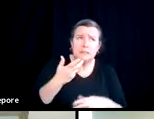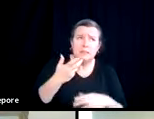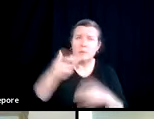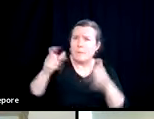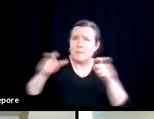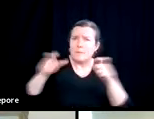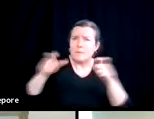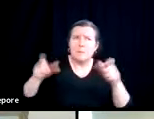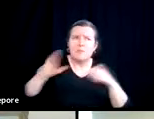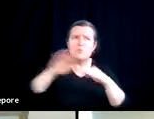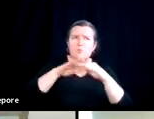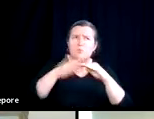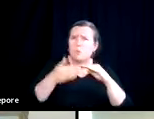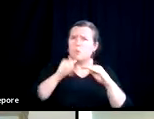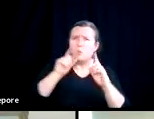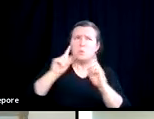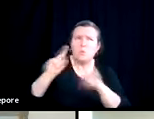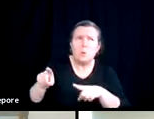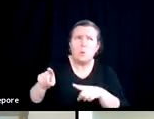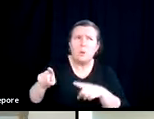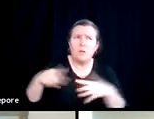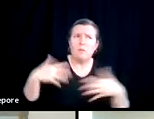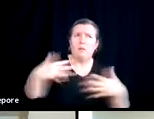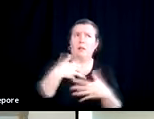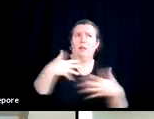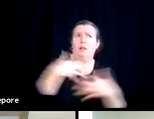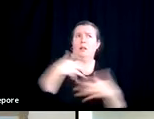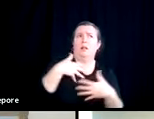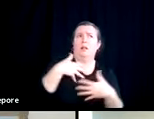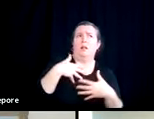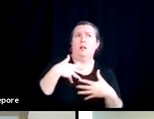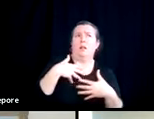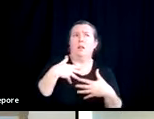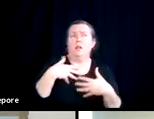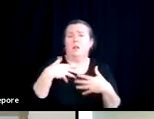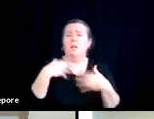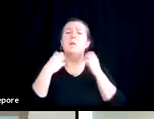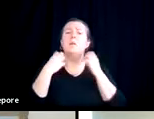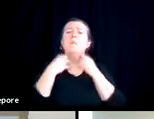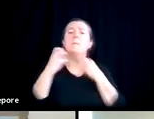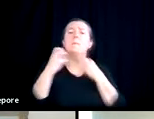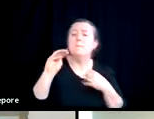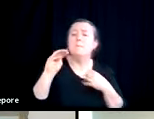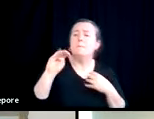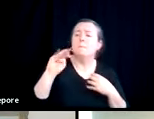anything along those lines in the fall or winter? If that data is not in front of you, I can follow up.